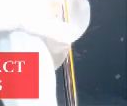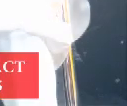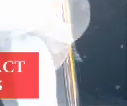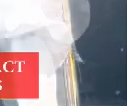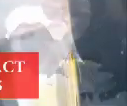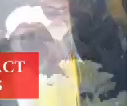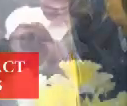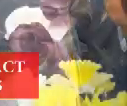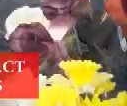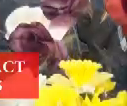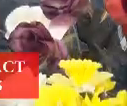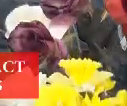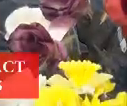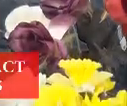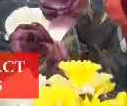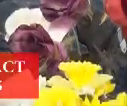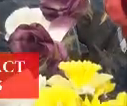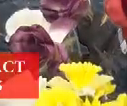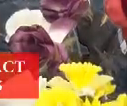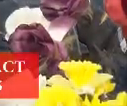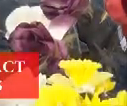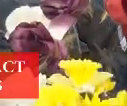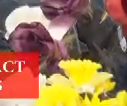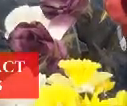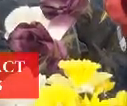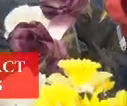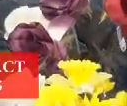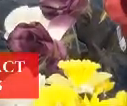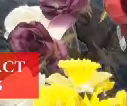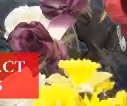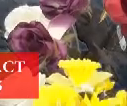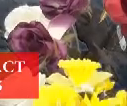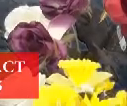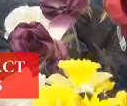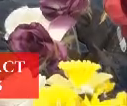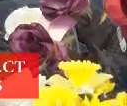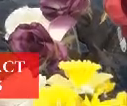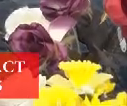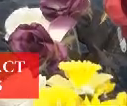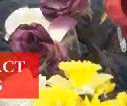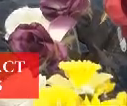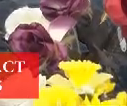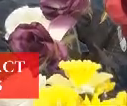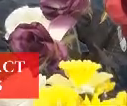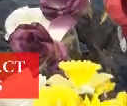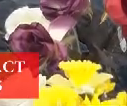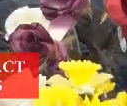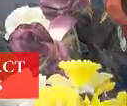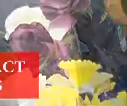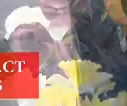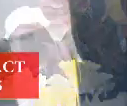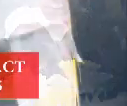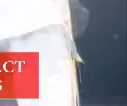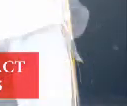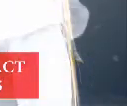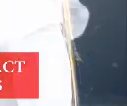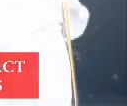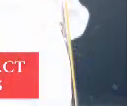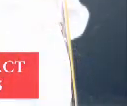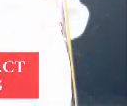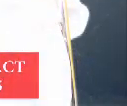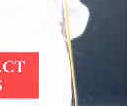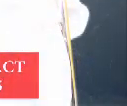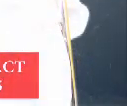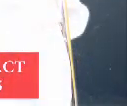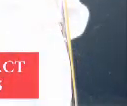koy amal. Mouhamadou Lamine Kane al Mansour ànda ak xaritam Baye Dame Diouf ñooy def diggante.